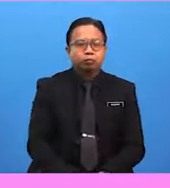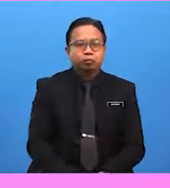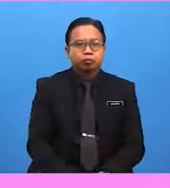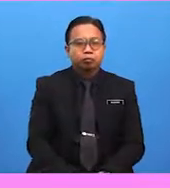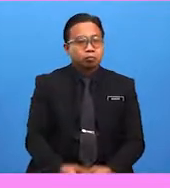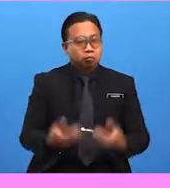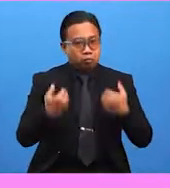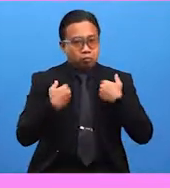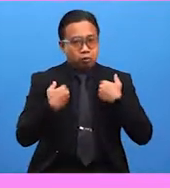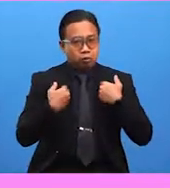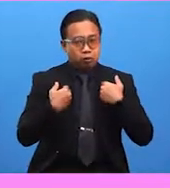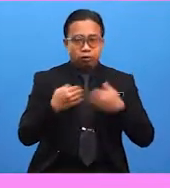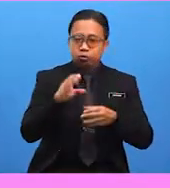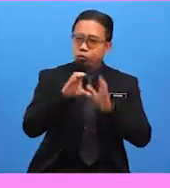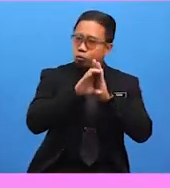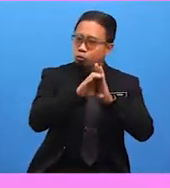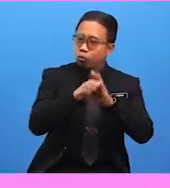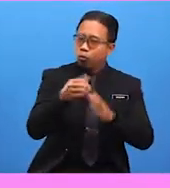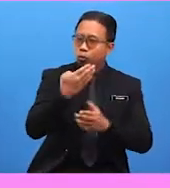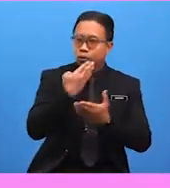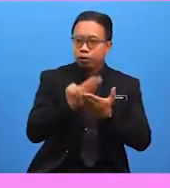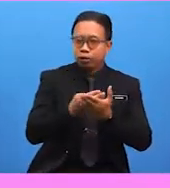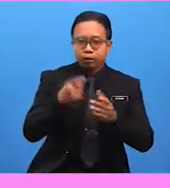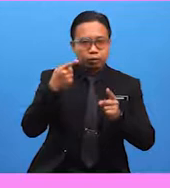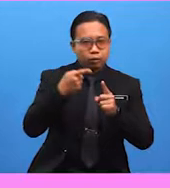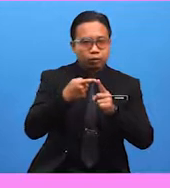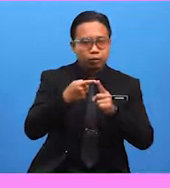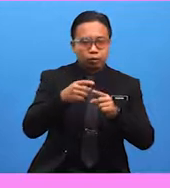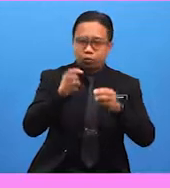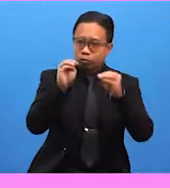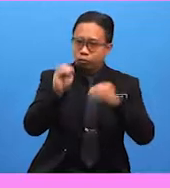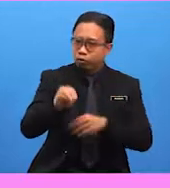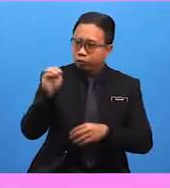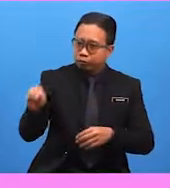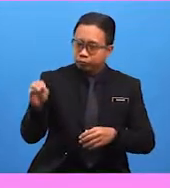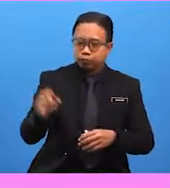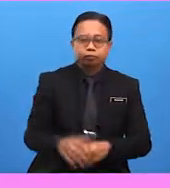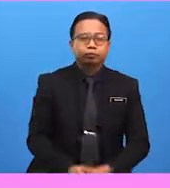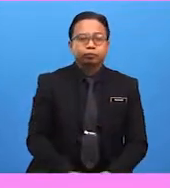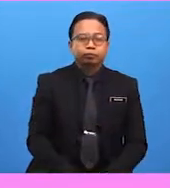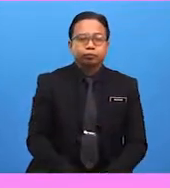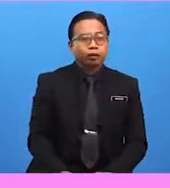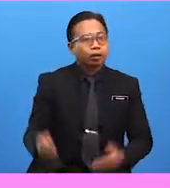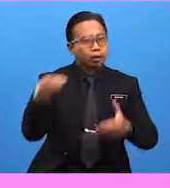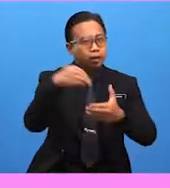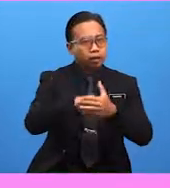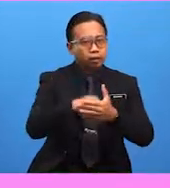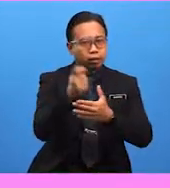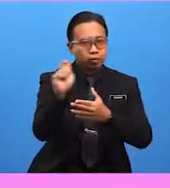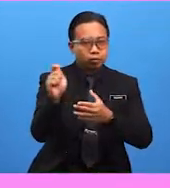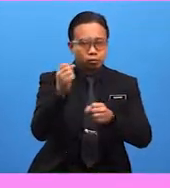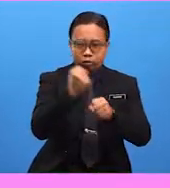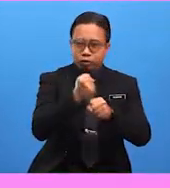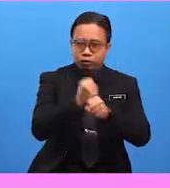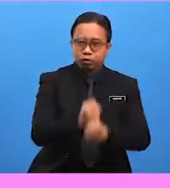role models, and knew that they wanted to grow up and enter the